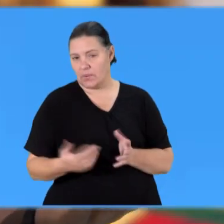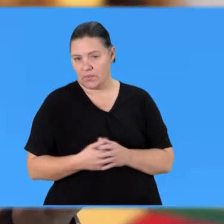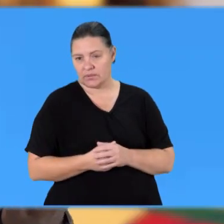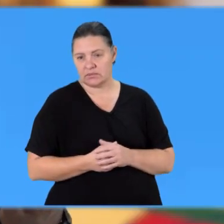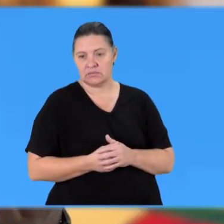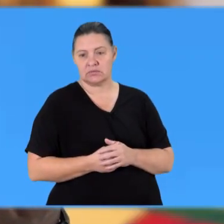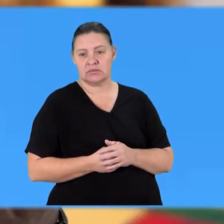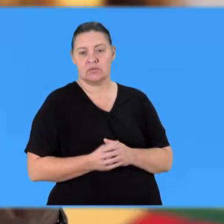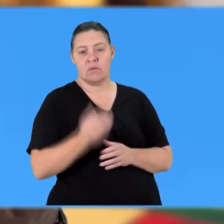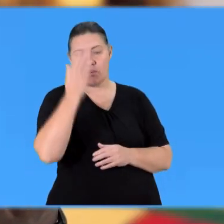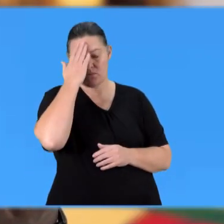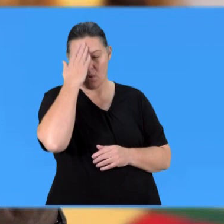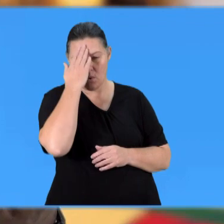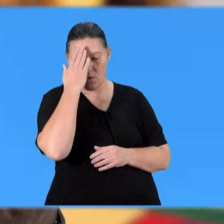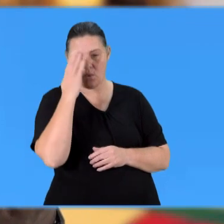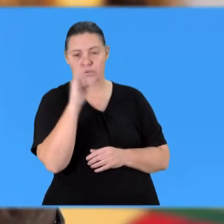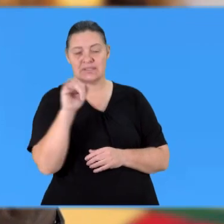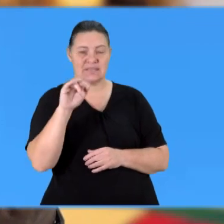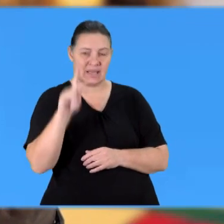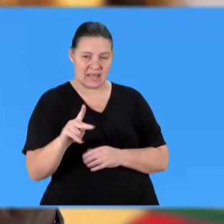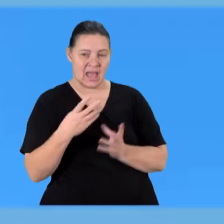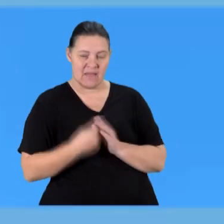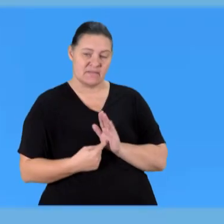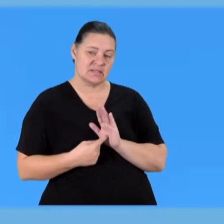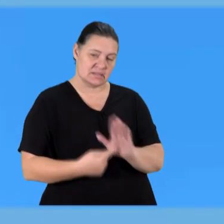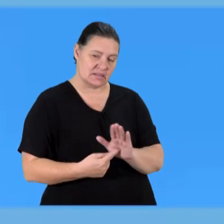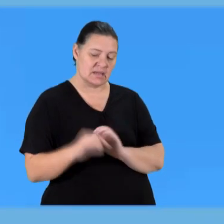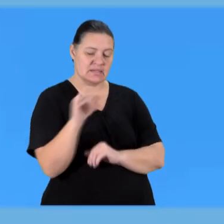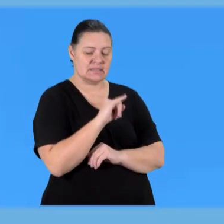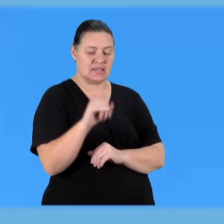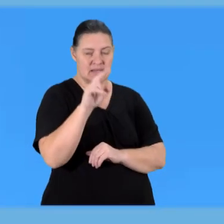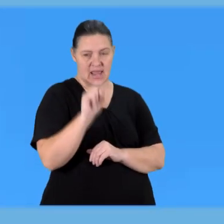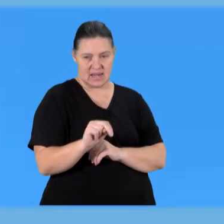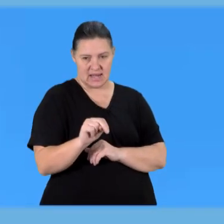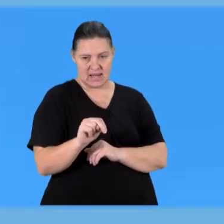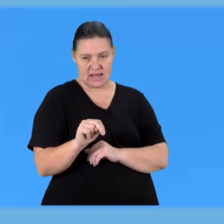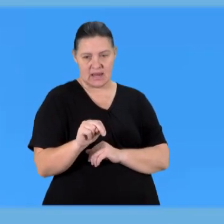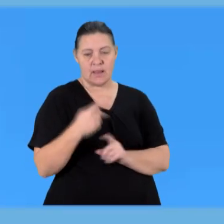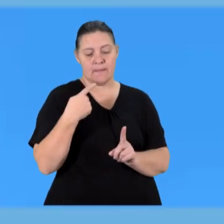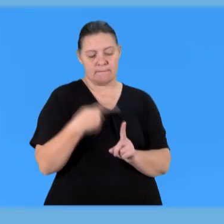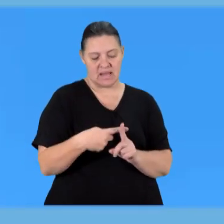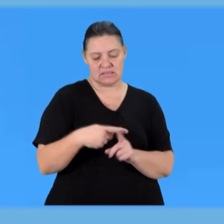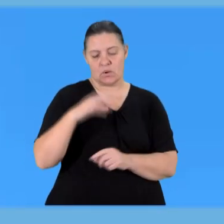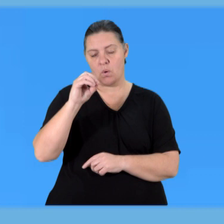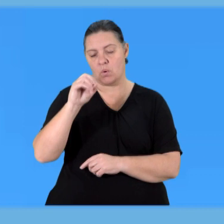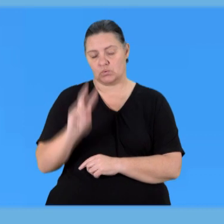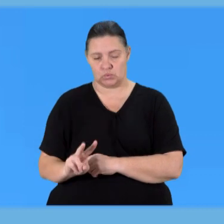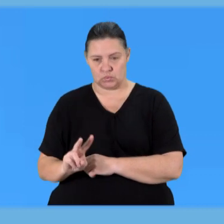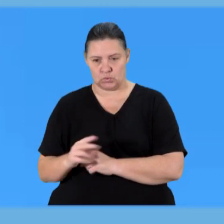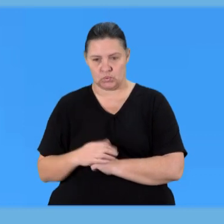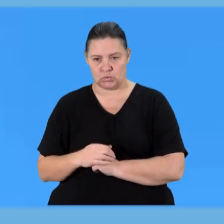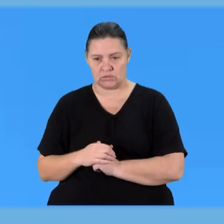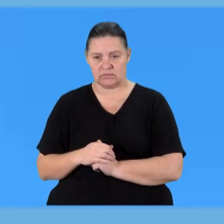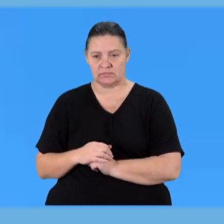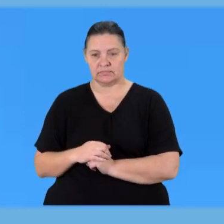it look like? So now we know that zinc has the chemical symbol of Zn plus. Oxygen,